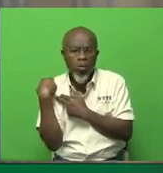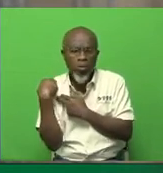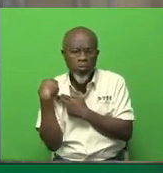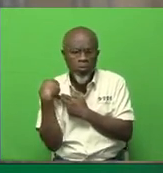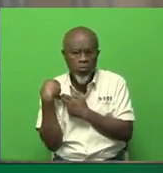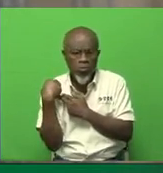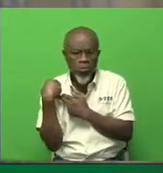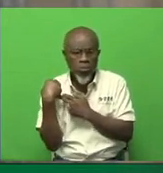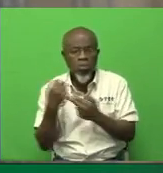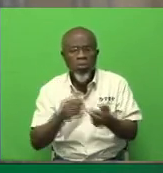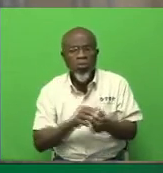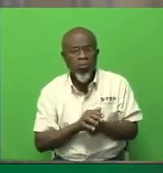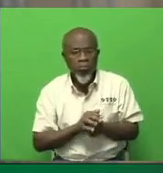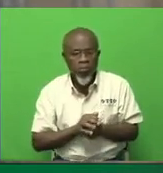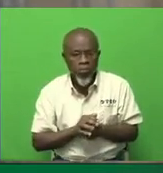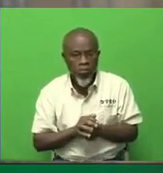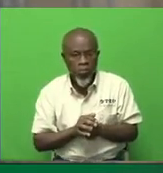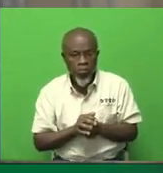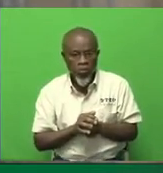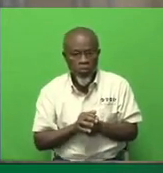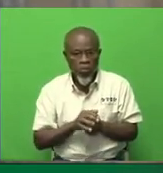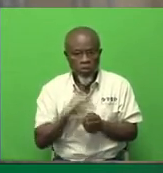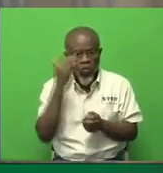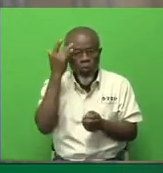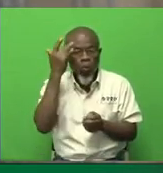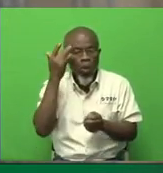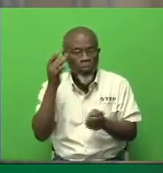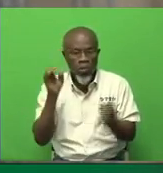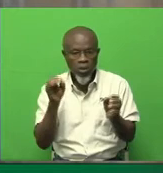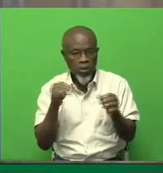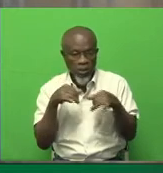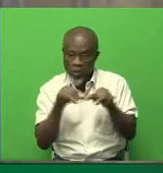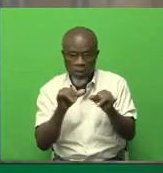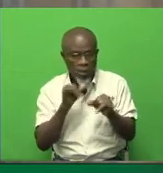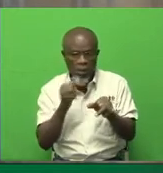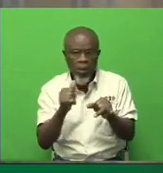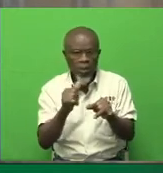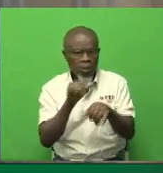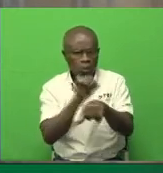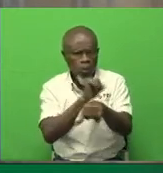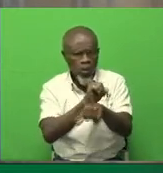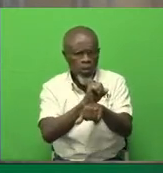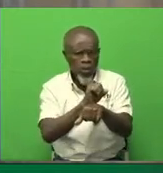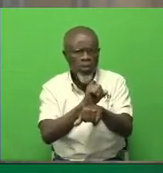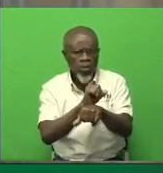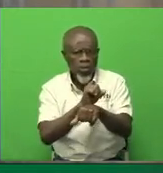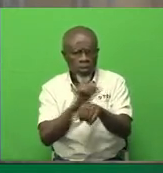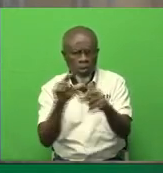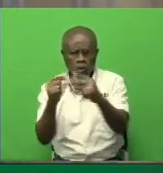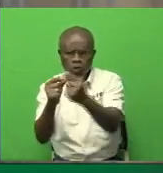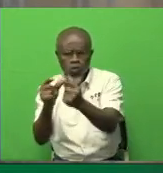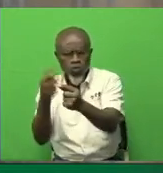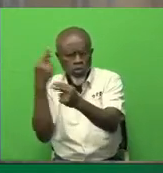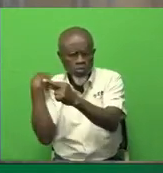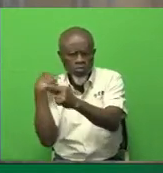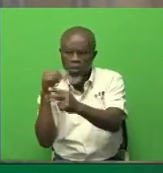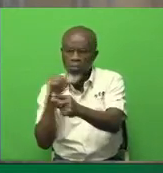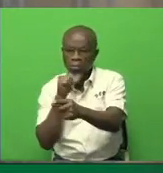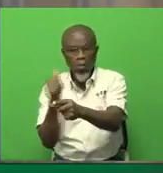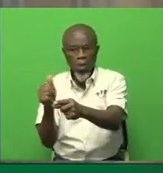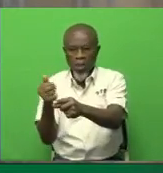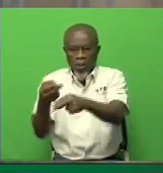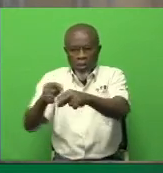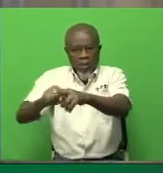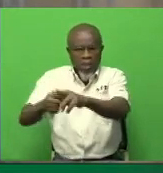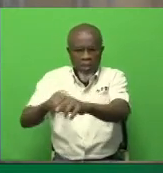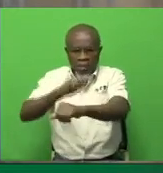promotion agency is still not functional you know talking about creating that and establishing it the minister